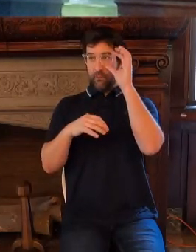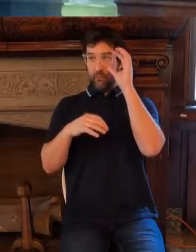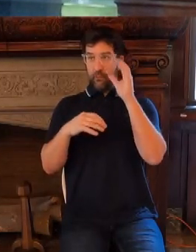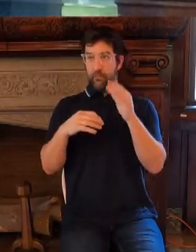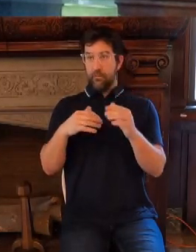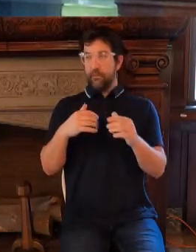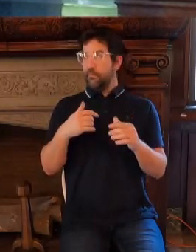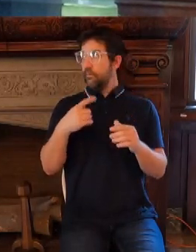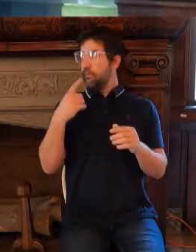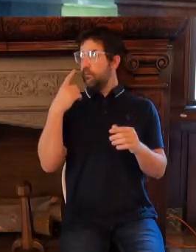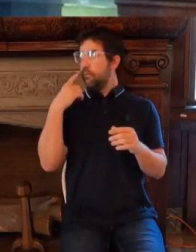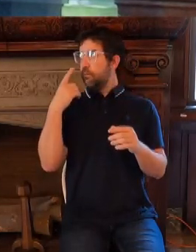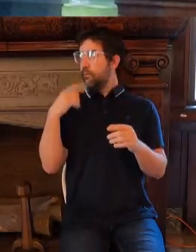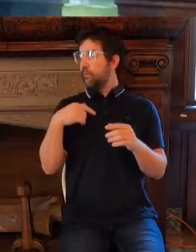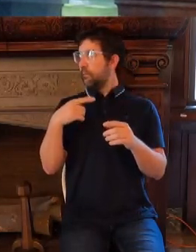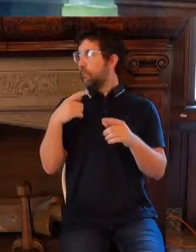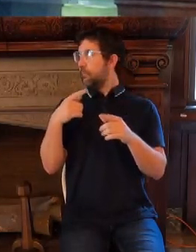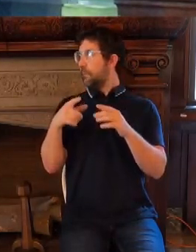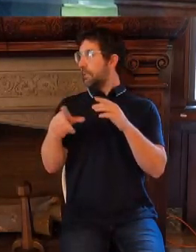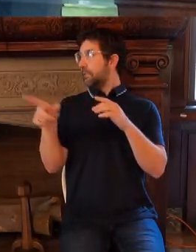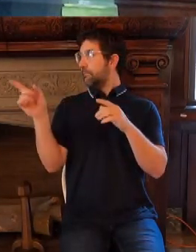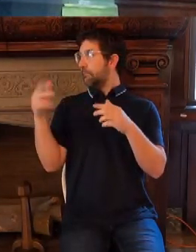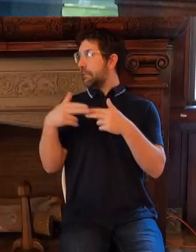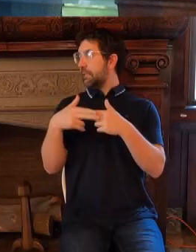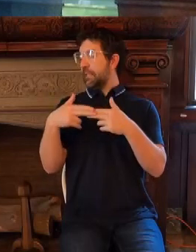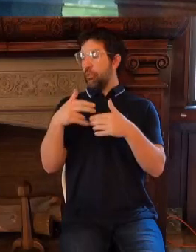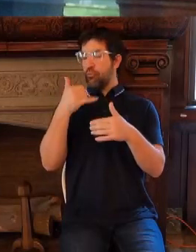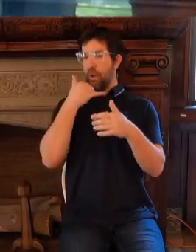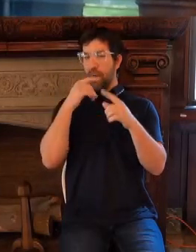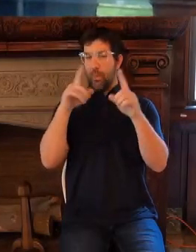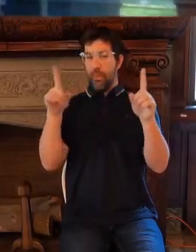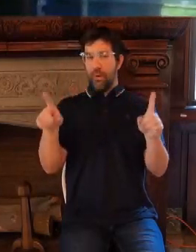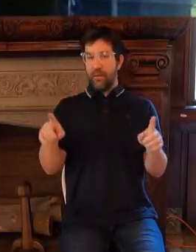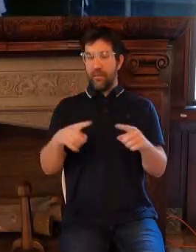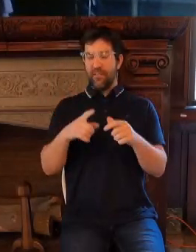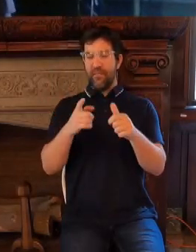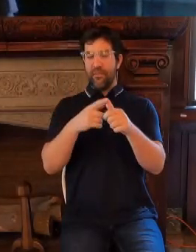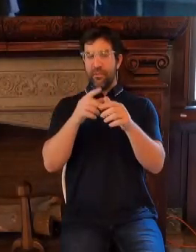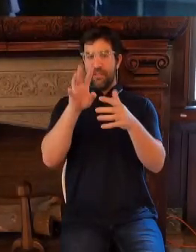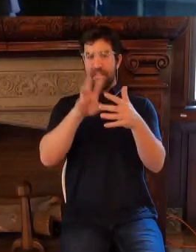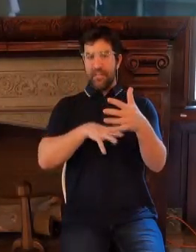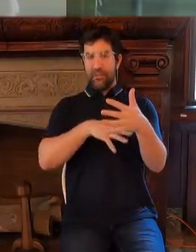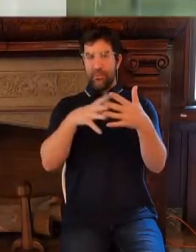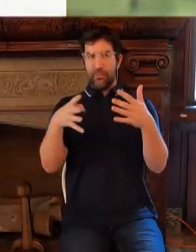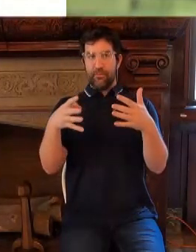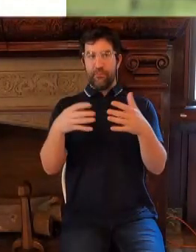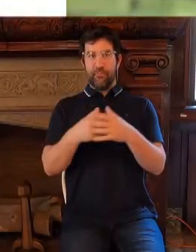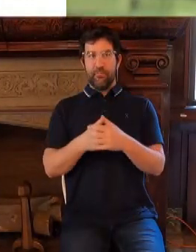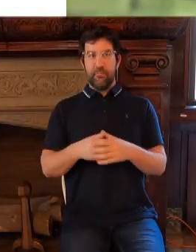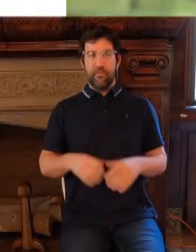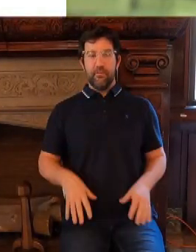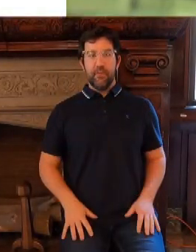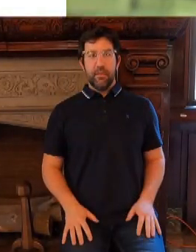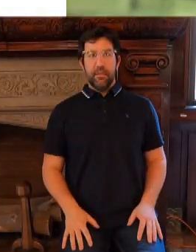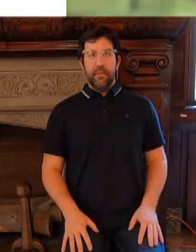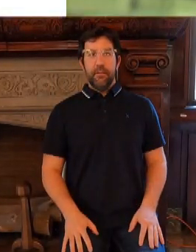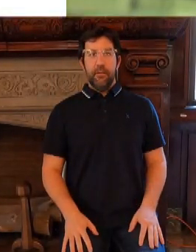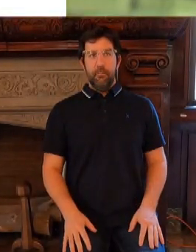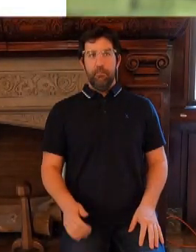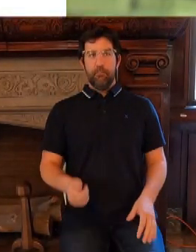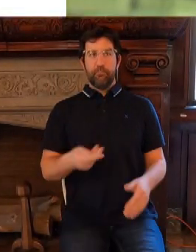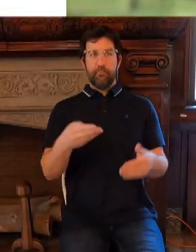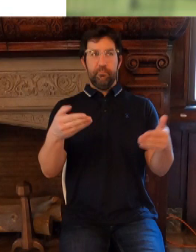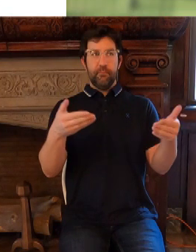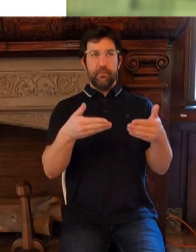I guess that's right, Patty, you flagged me that I put this slide in the wrong order. So first I'll do the agenda before I introduce everyone else. We'll do some